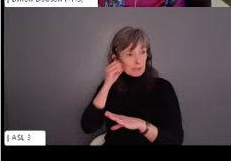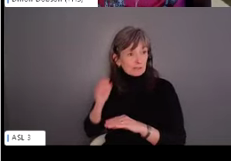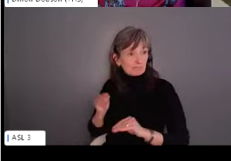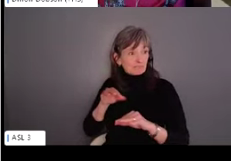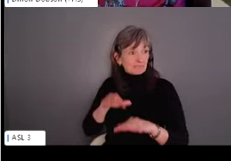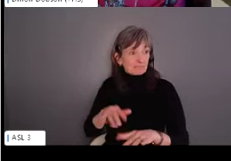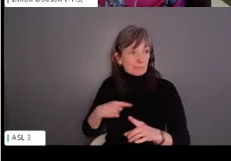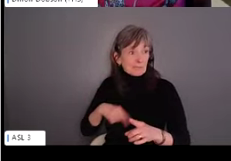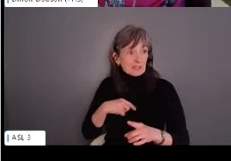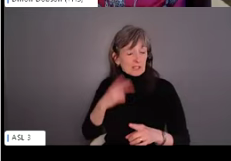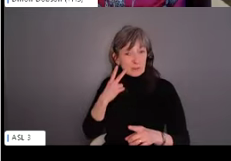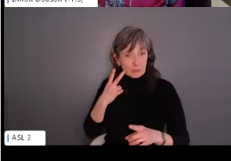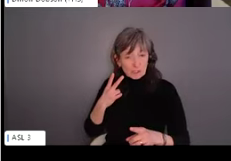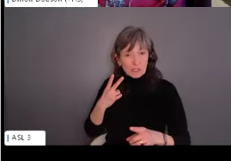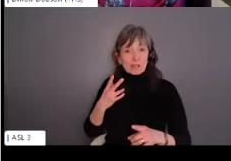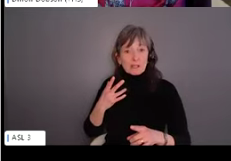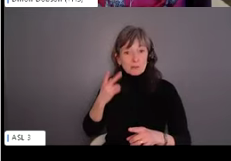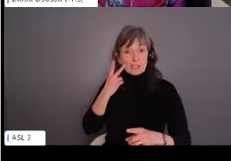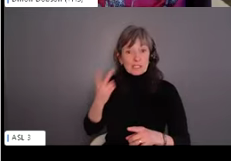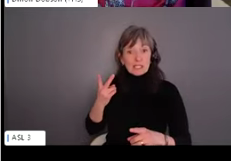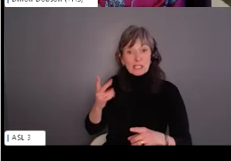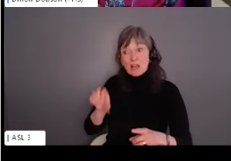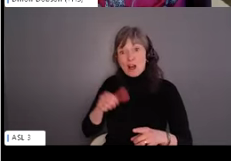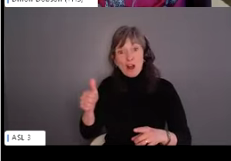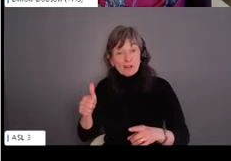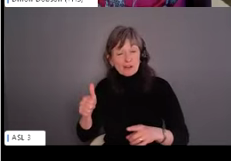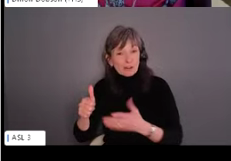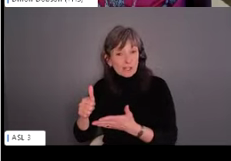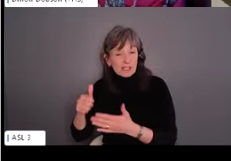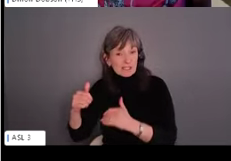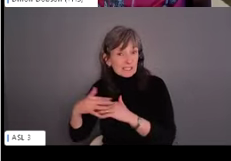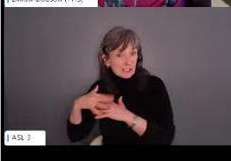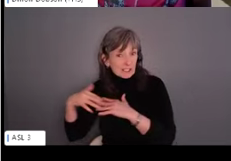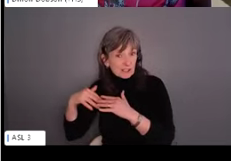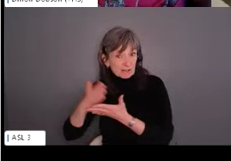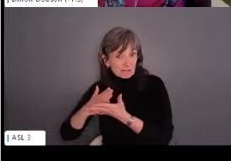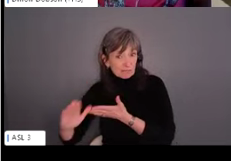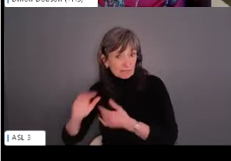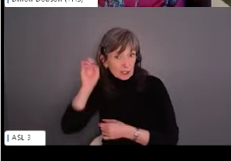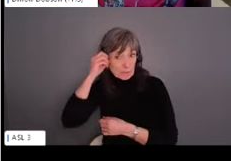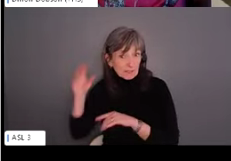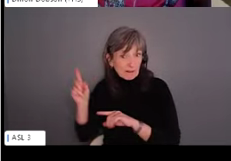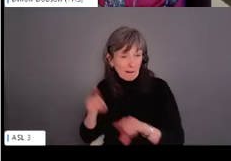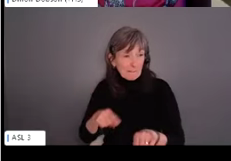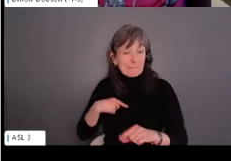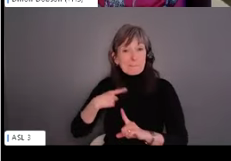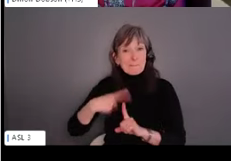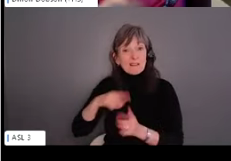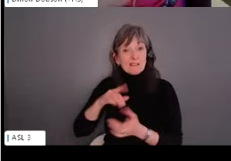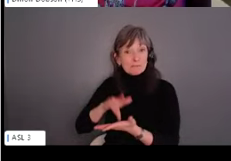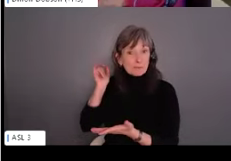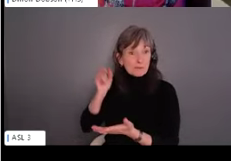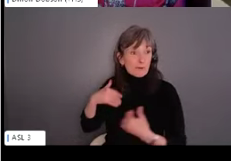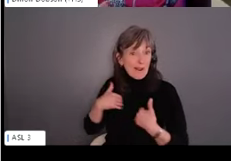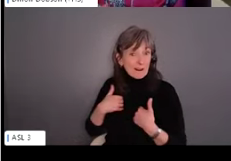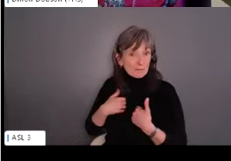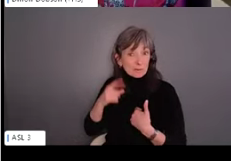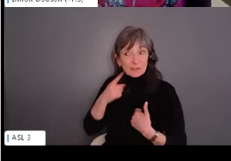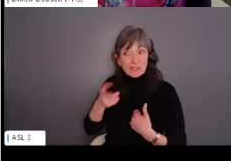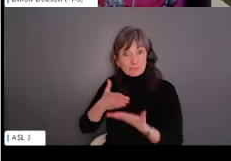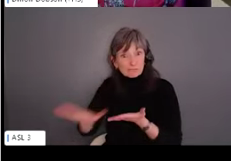the endangerment and extinctions of other species that were already here. It brought the exploitation of animals for economic gain to